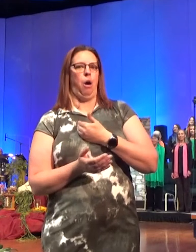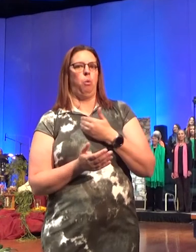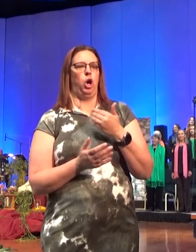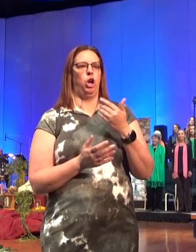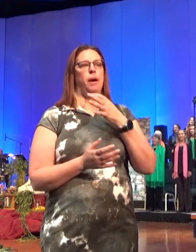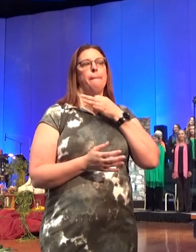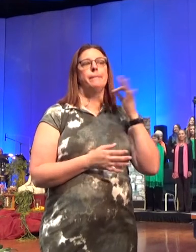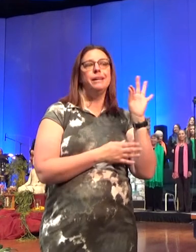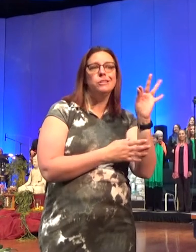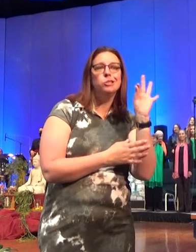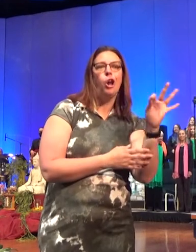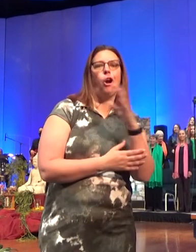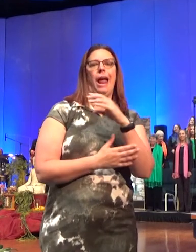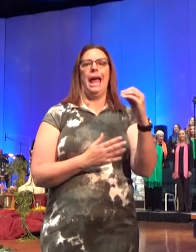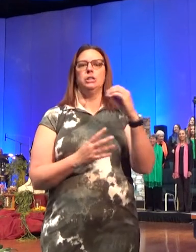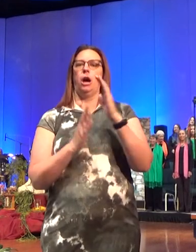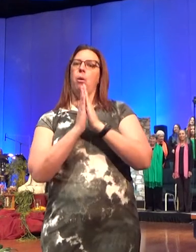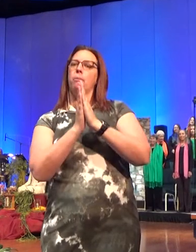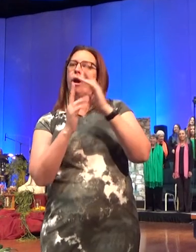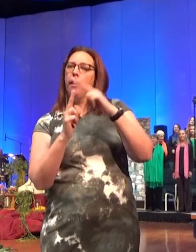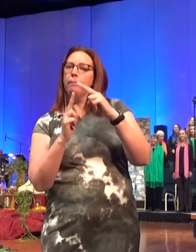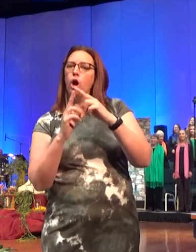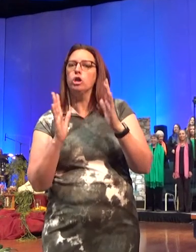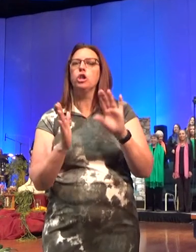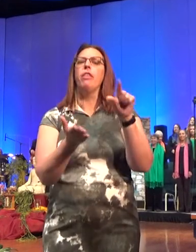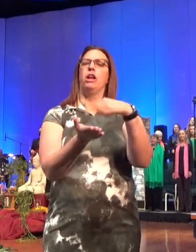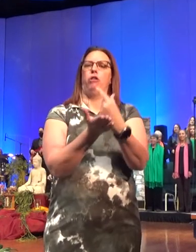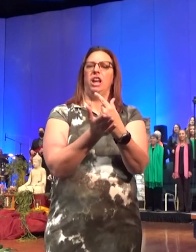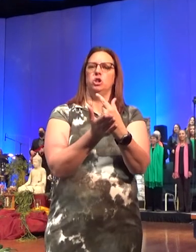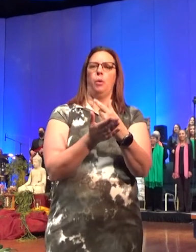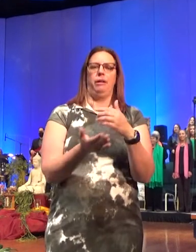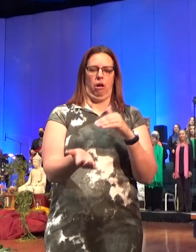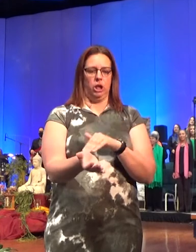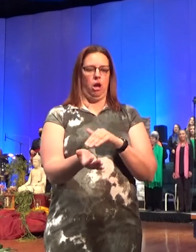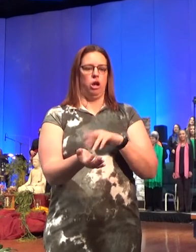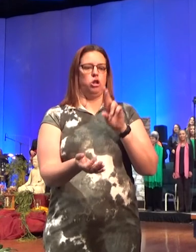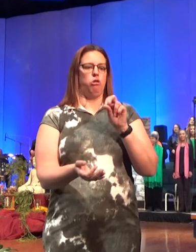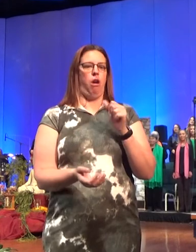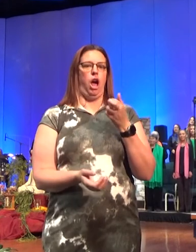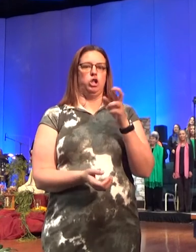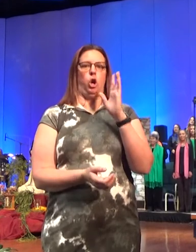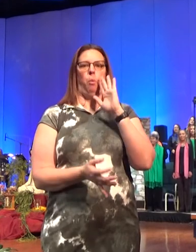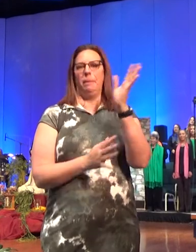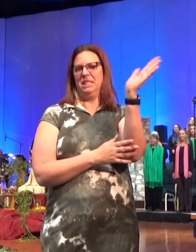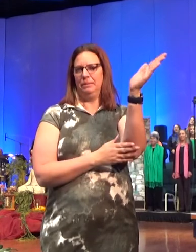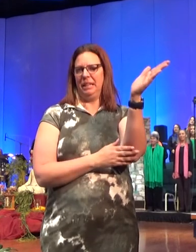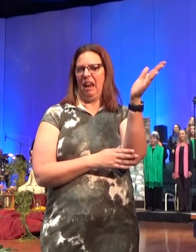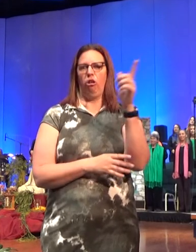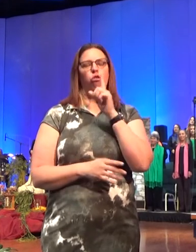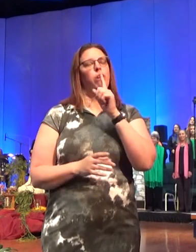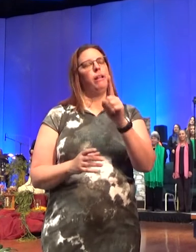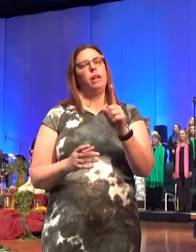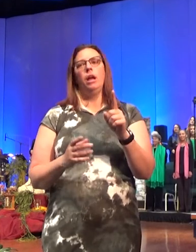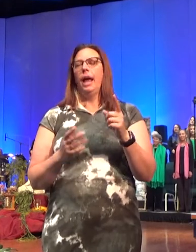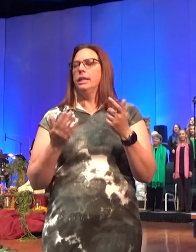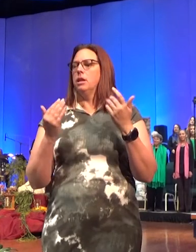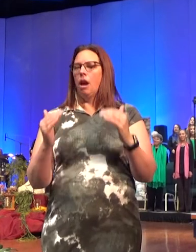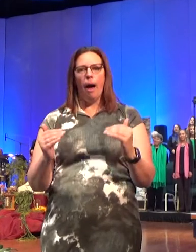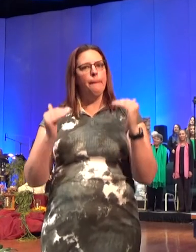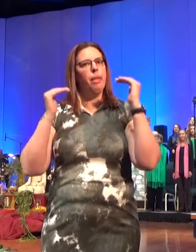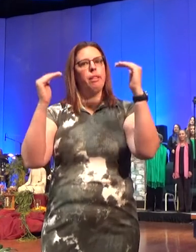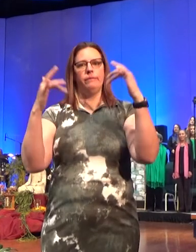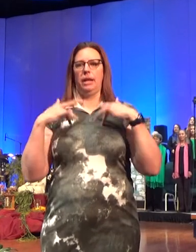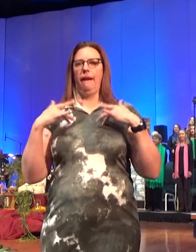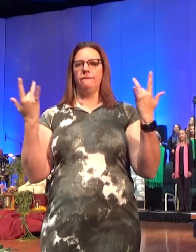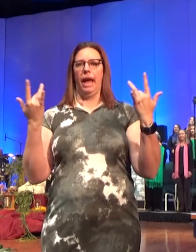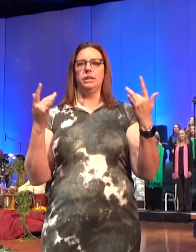ministerial students graduate. Dr. Roger's going to be speaking. It's just a wonderful, uplifting event, and you're invited here Friday at 7 p.m. for